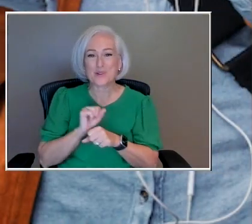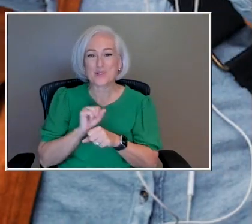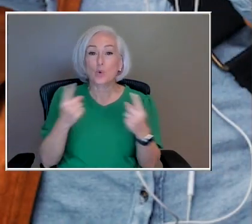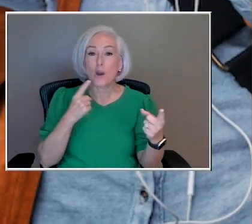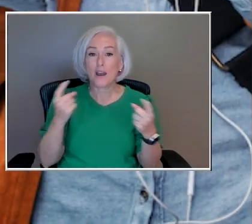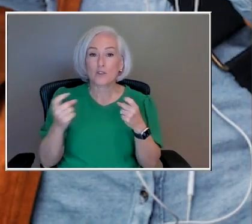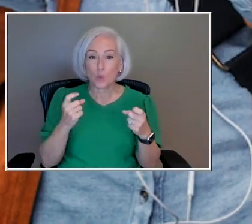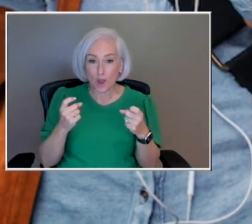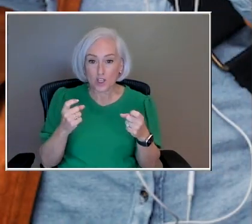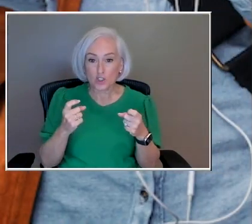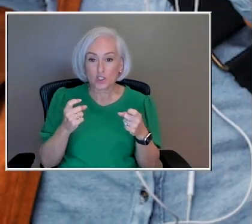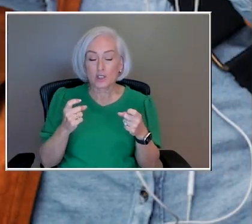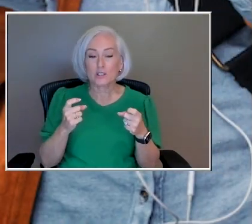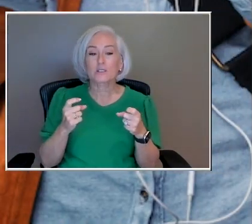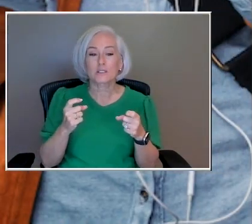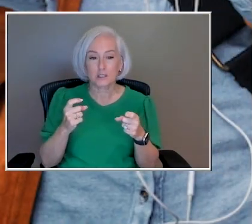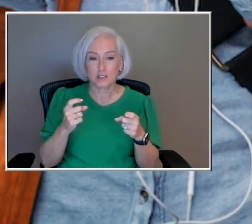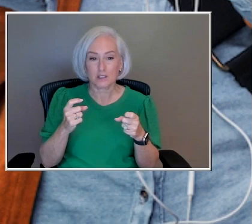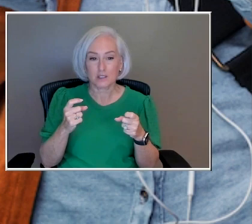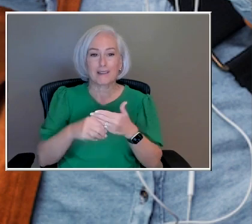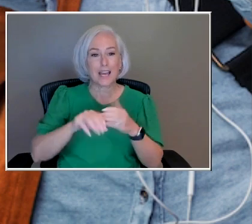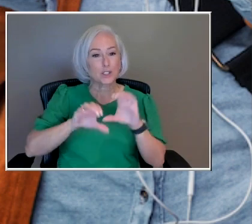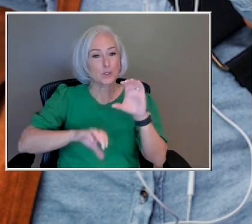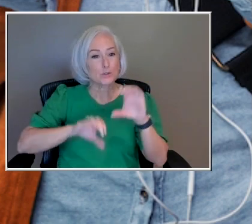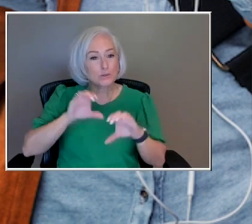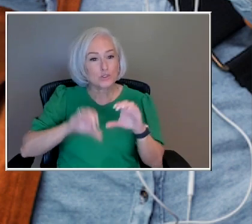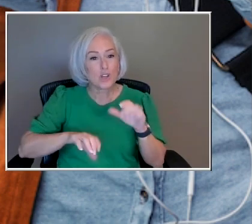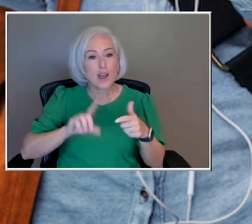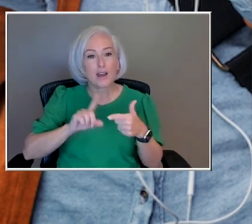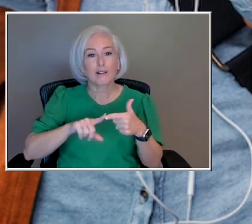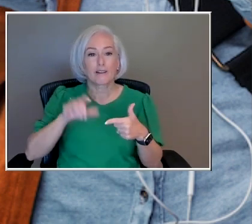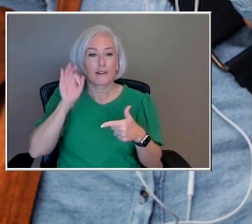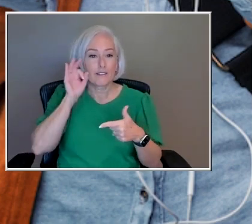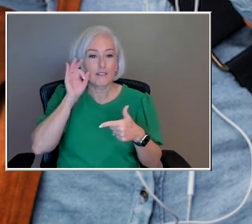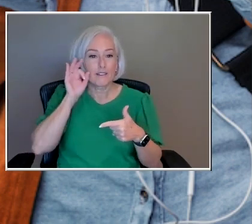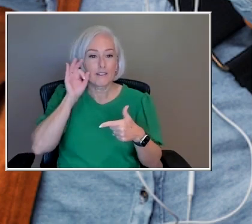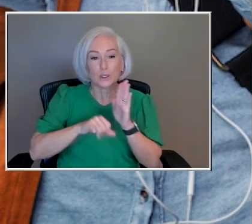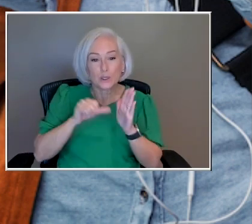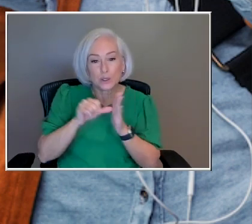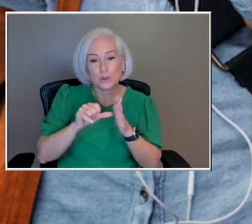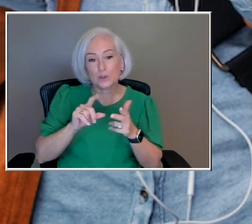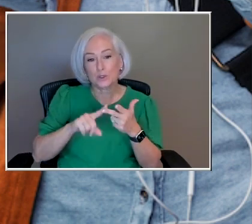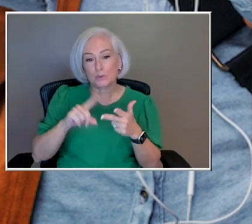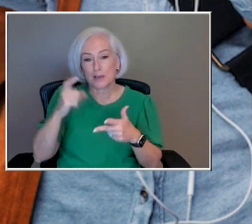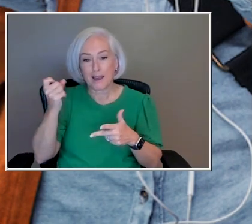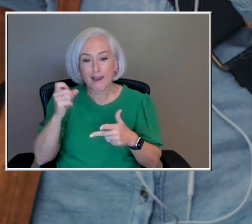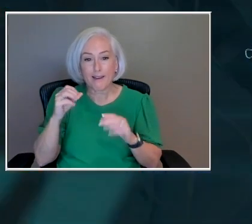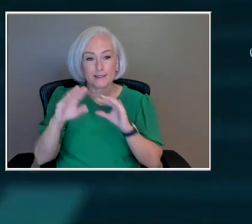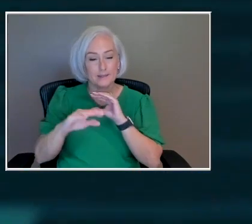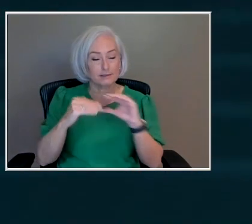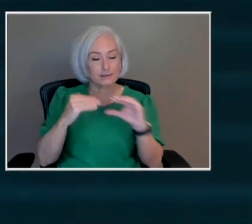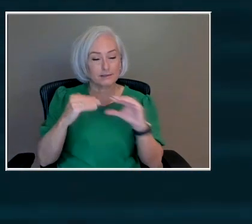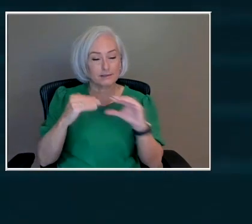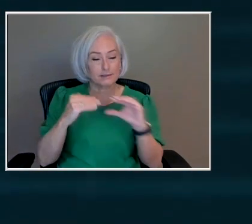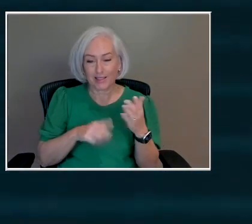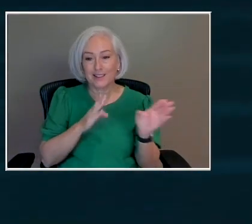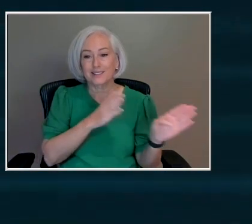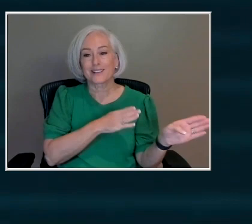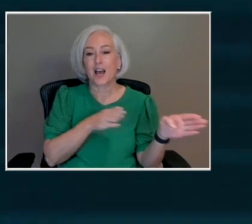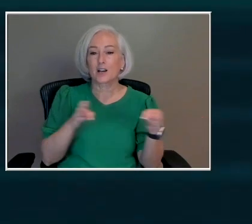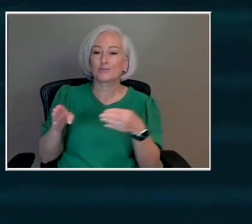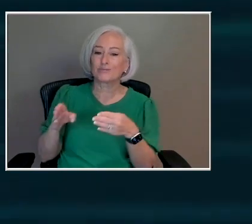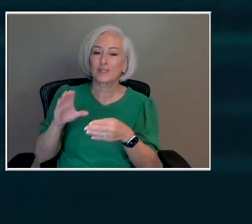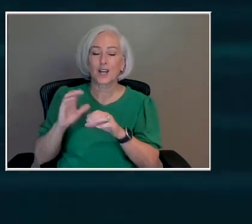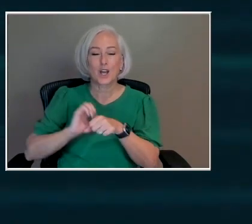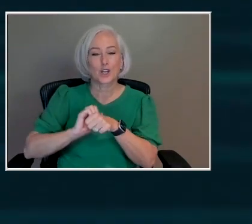in the chat on our YouTube or Facebook. You can tweet us or email the Medical News Network. Info is right there on your screen. Let's get a check on our COVID count from Dr. Dana Hawkinson.